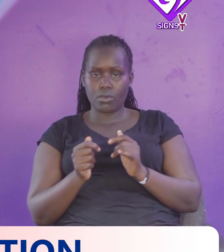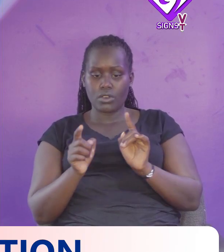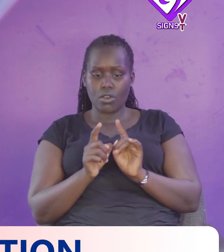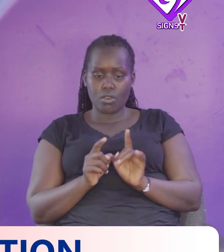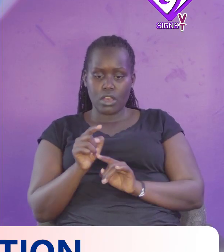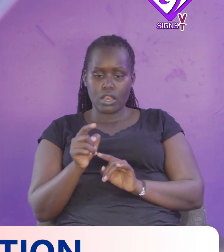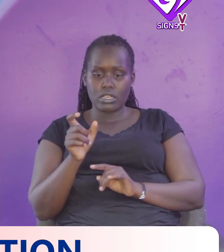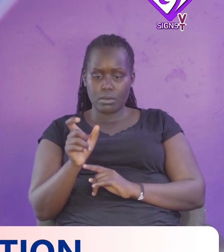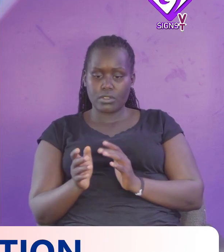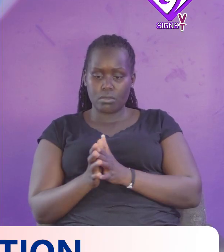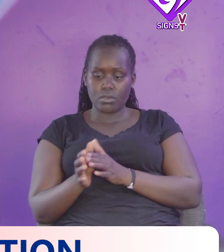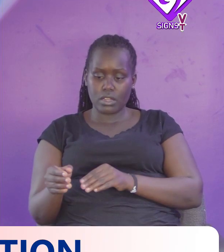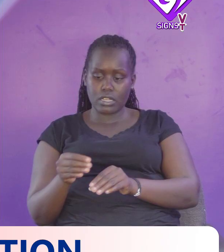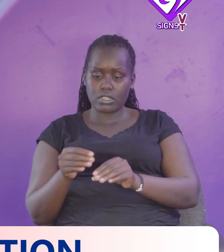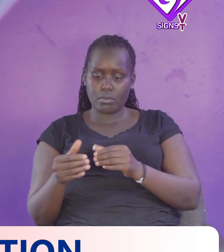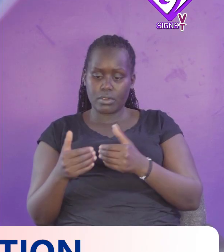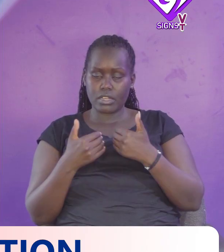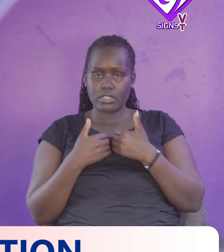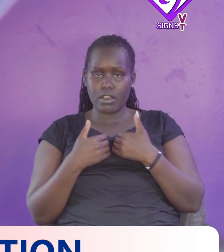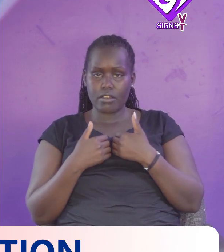with disabilities have emotions.